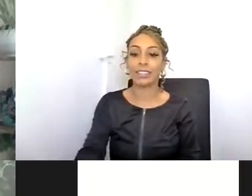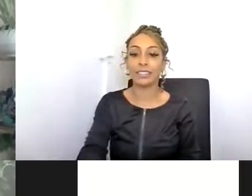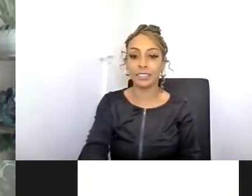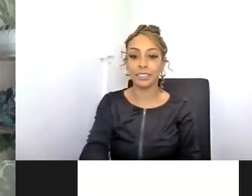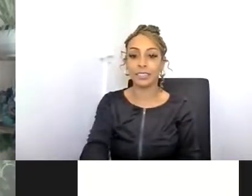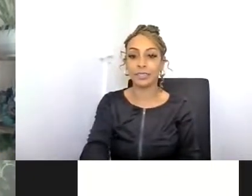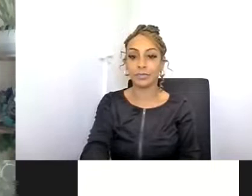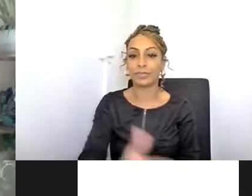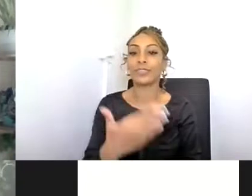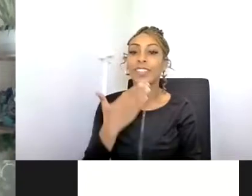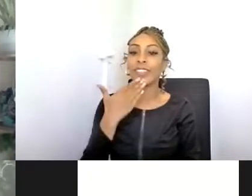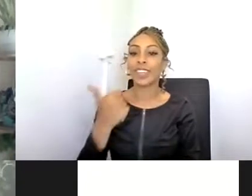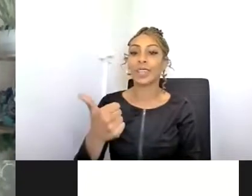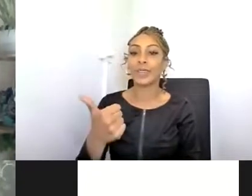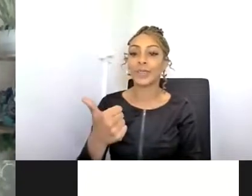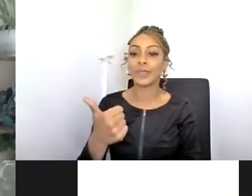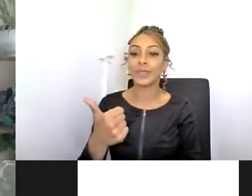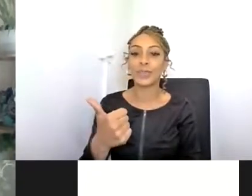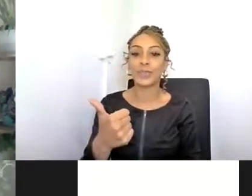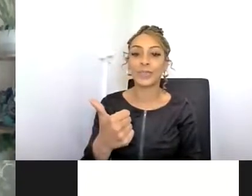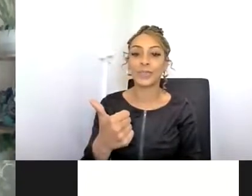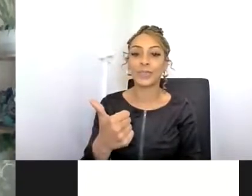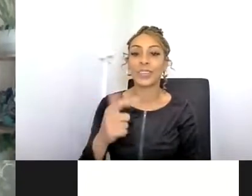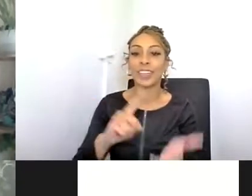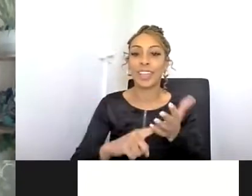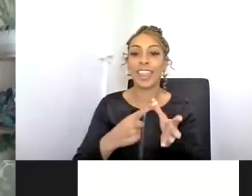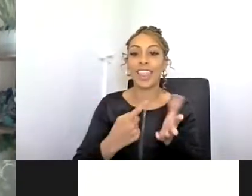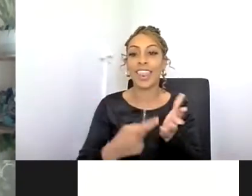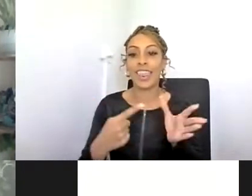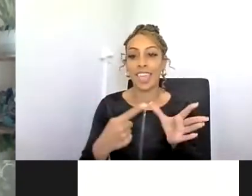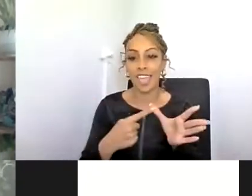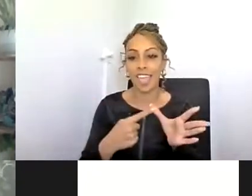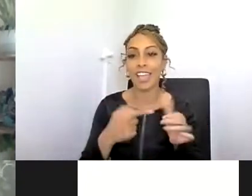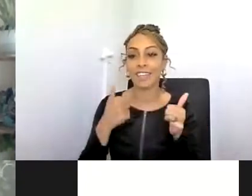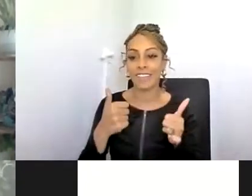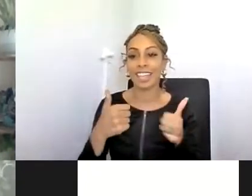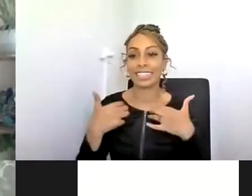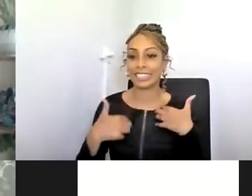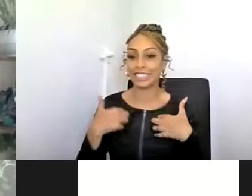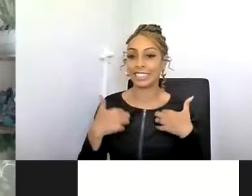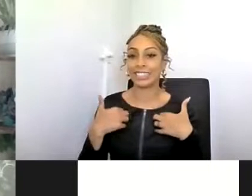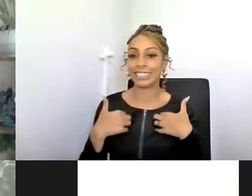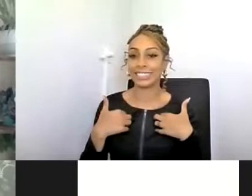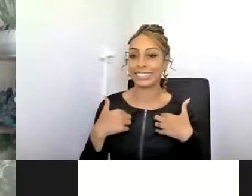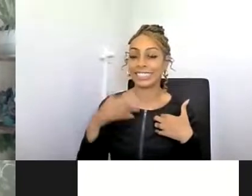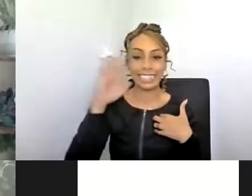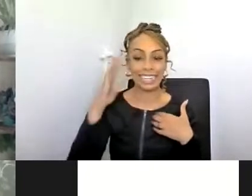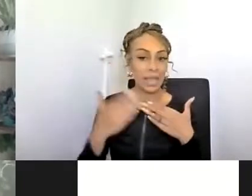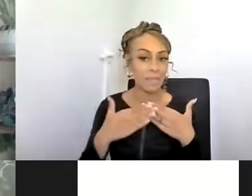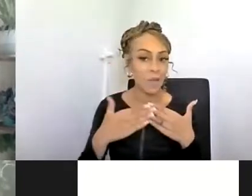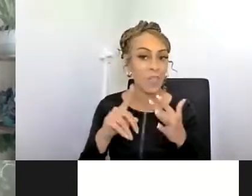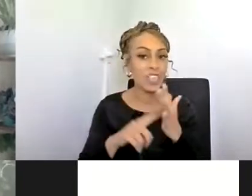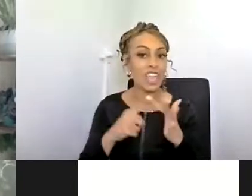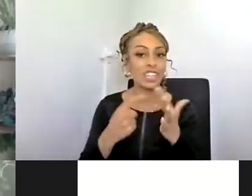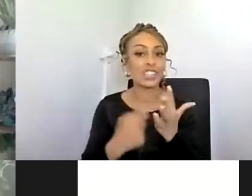Great, thank you, Josie, and thank you, Lara, as well. Really interesting to hear more about the Gerward collection